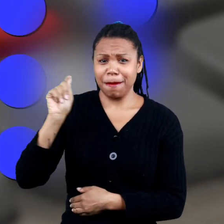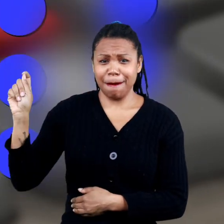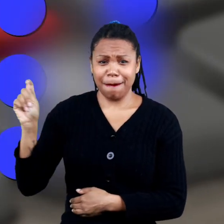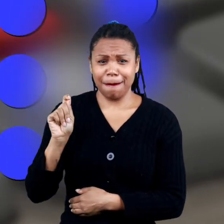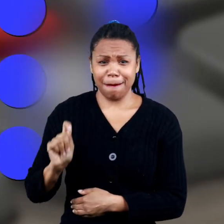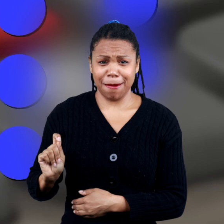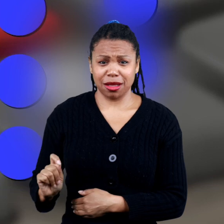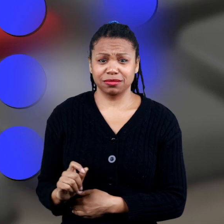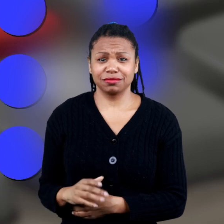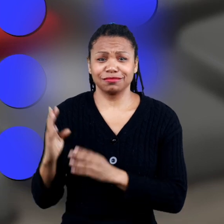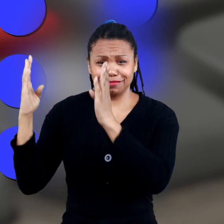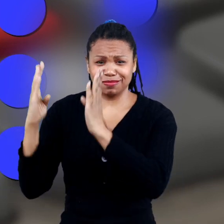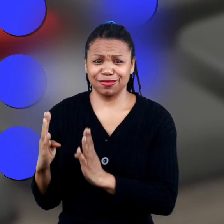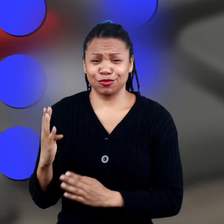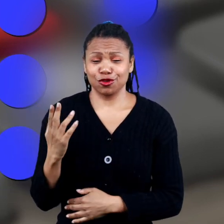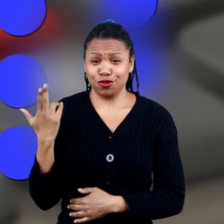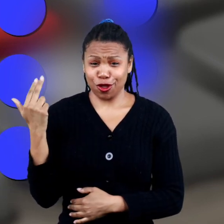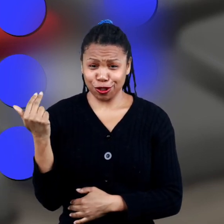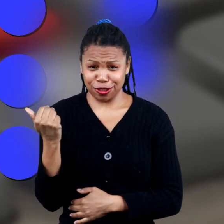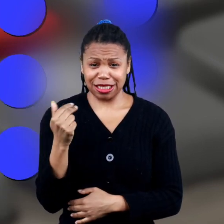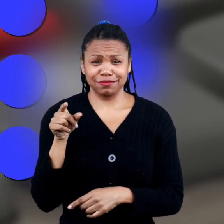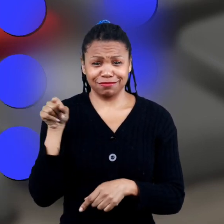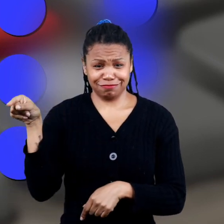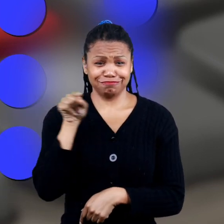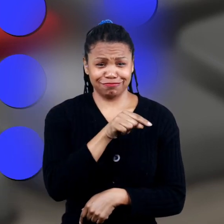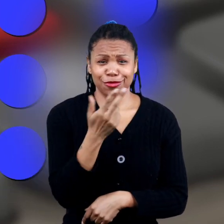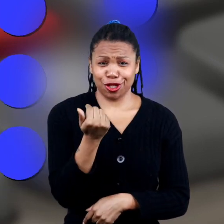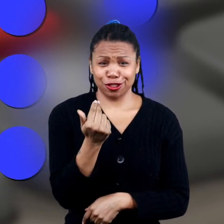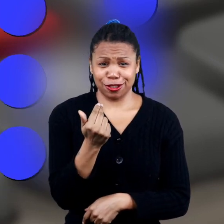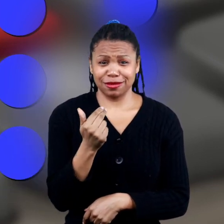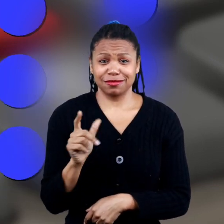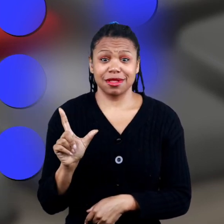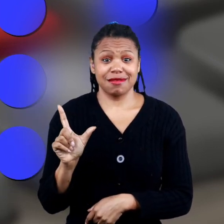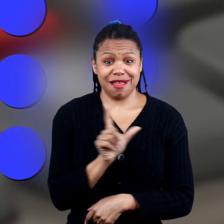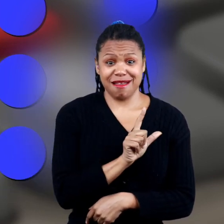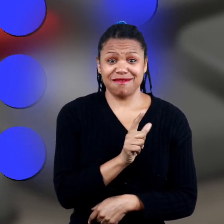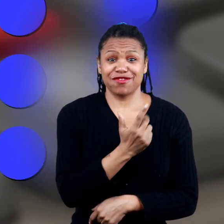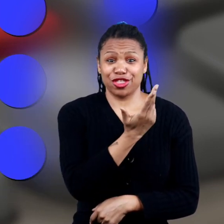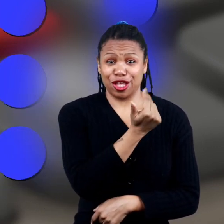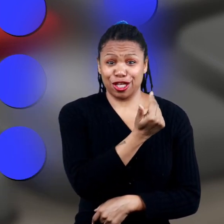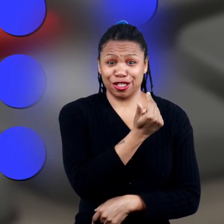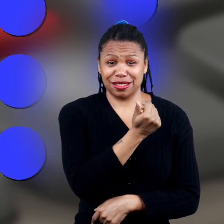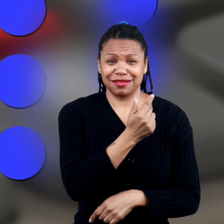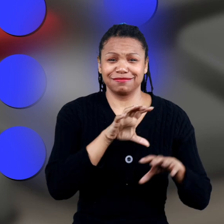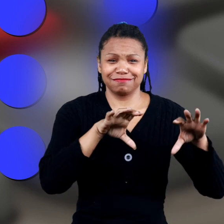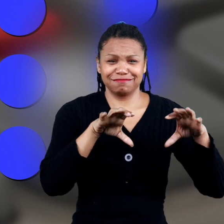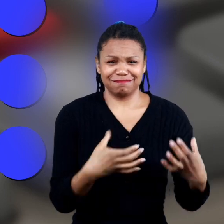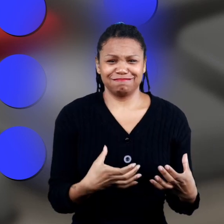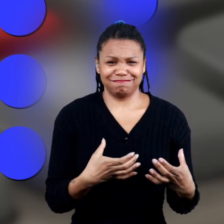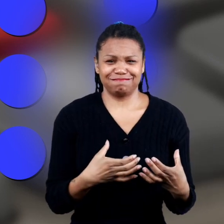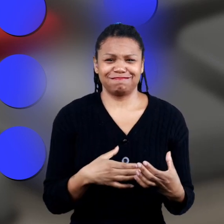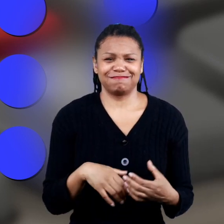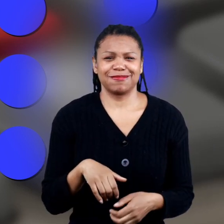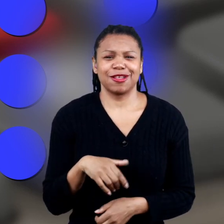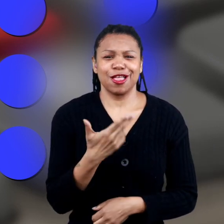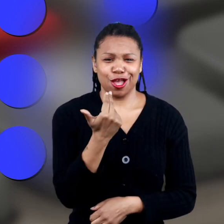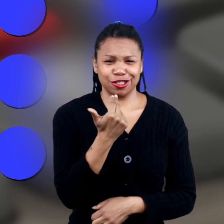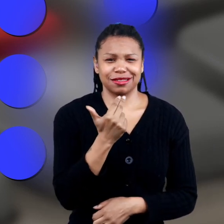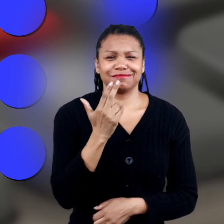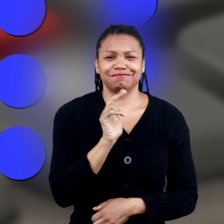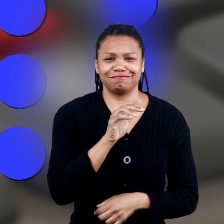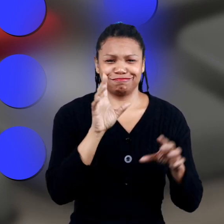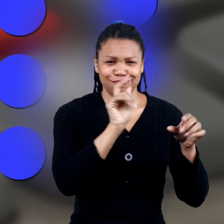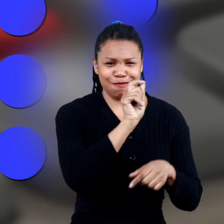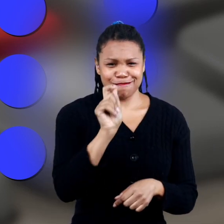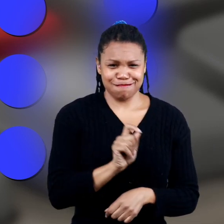dots. This is the number thirteen represented in two different ways. On the left is a number thirteen represented